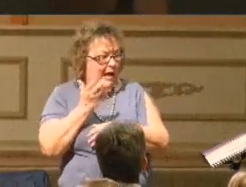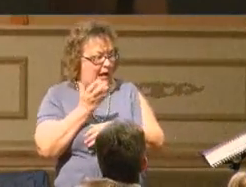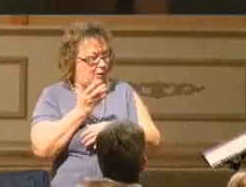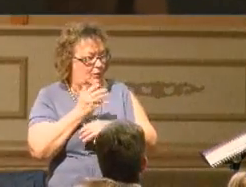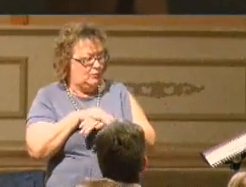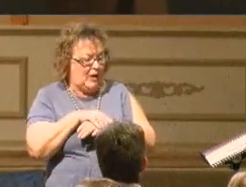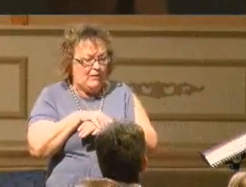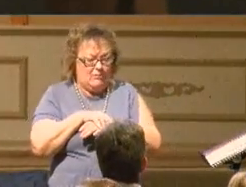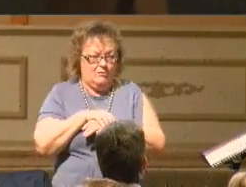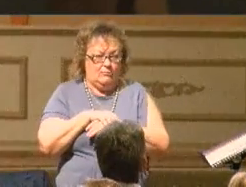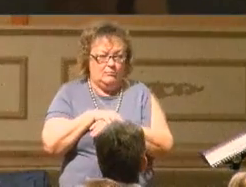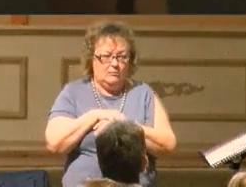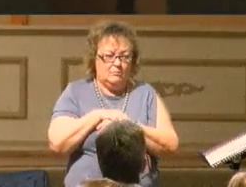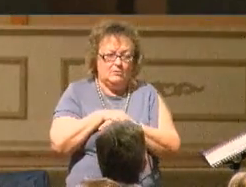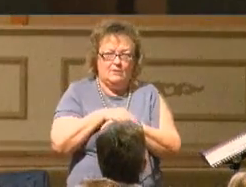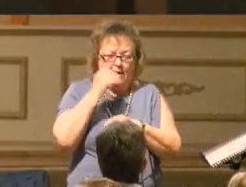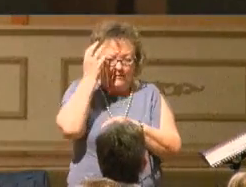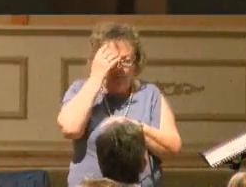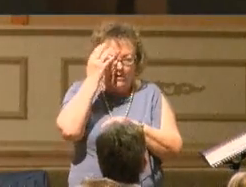okay.